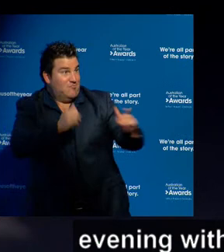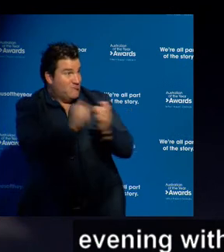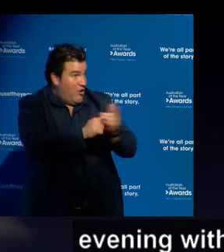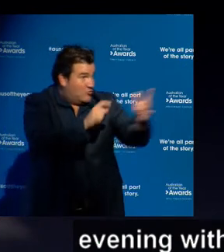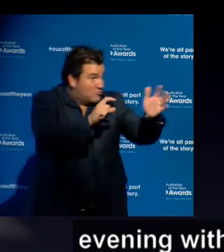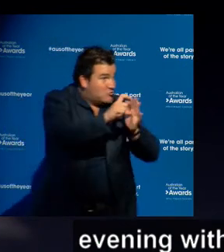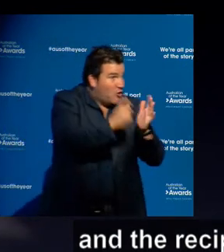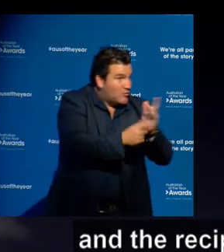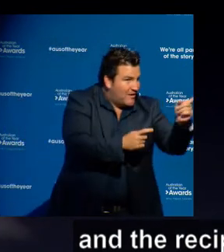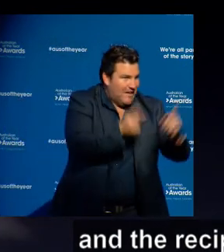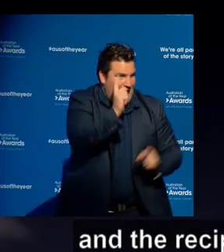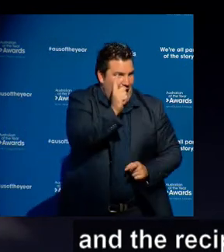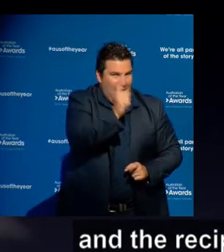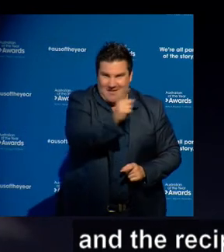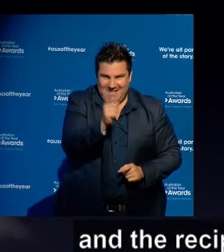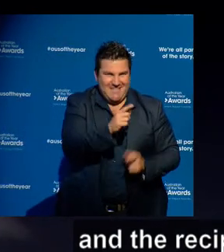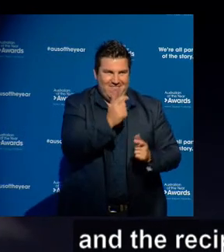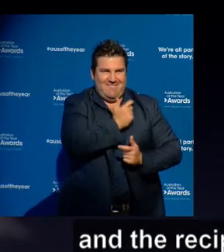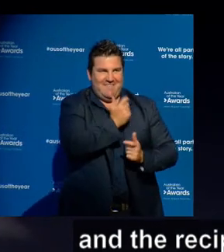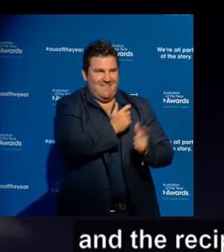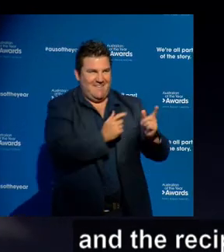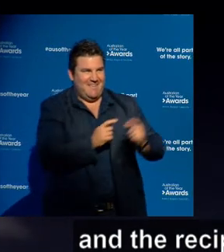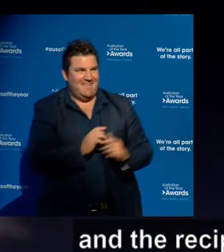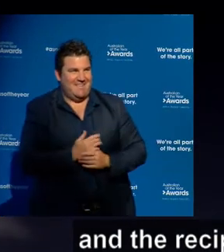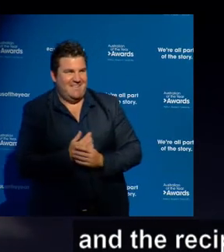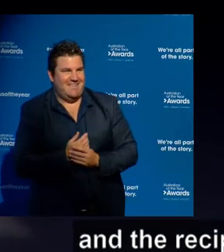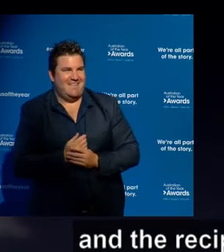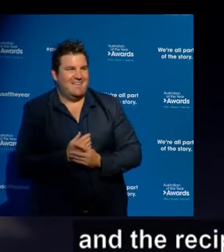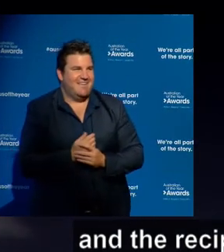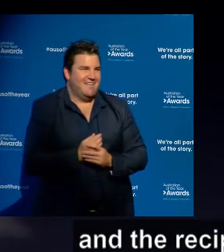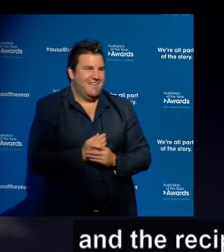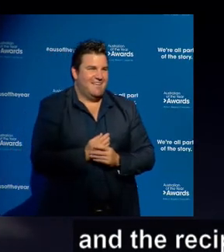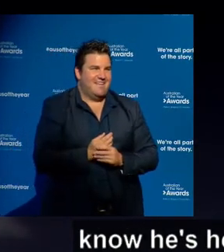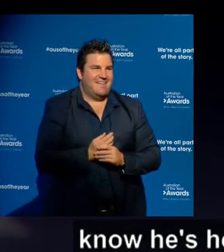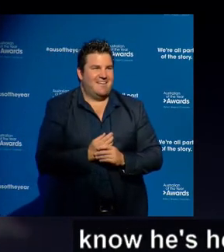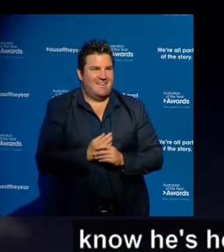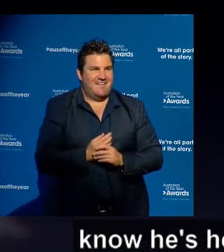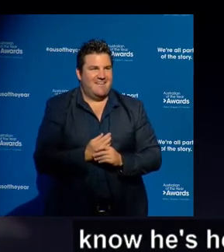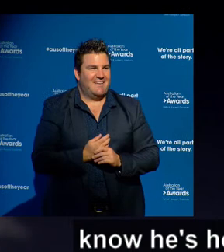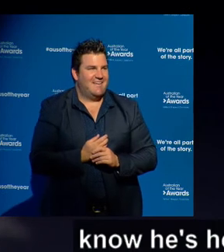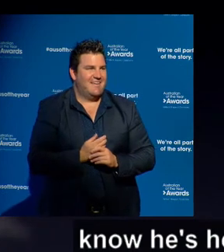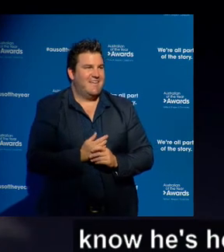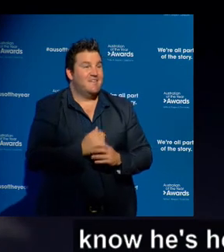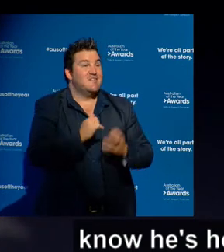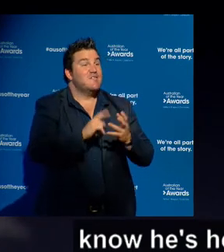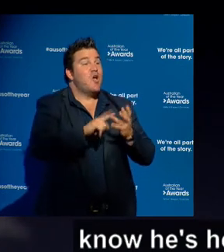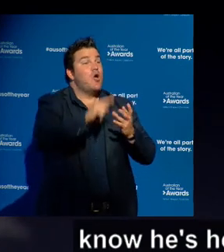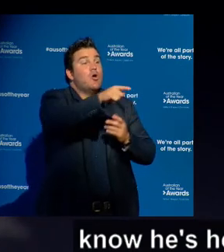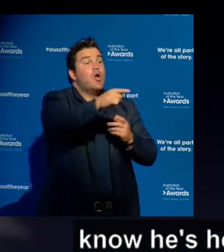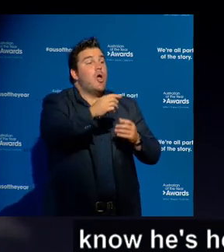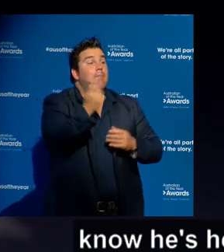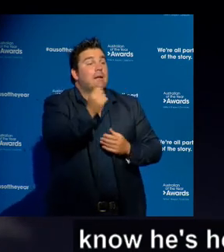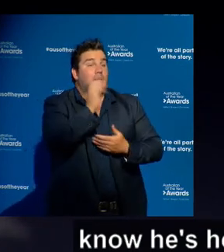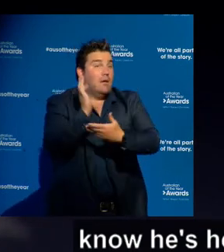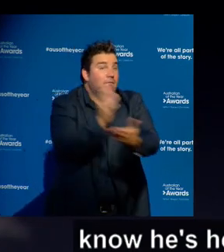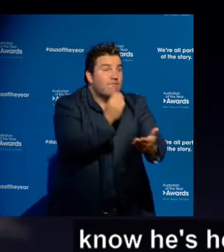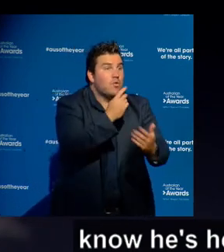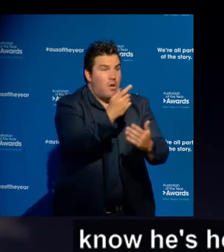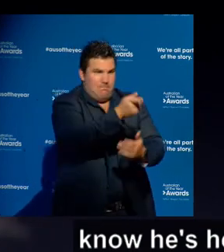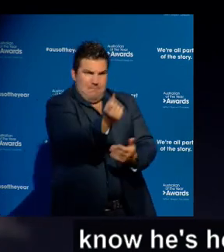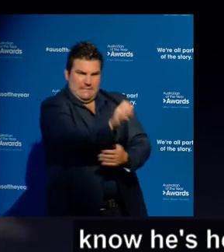And just a reminder that food and drinks can only be served to seated guests, and service will commence very